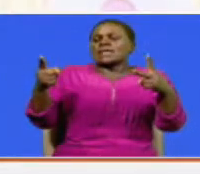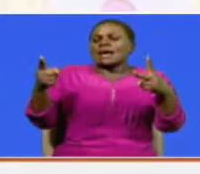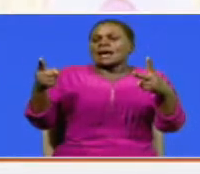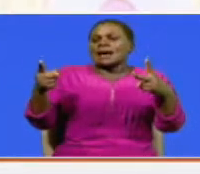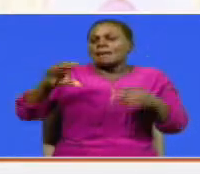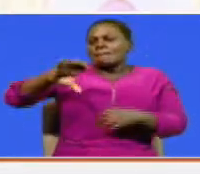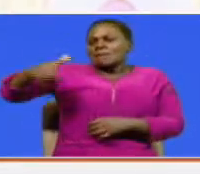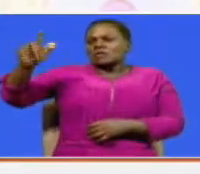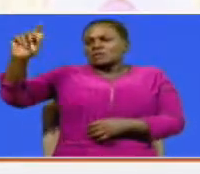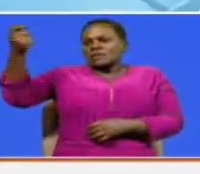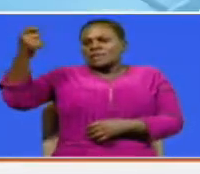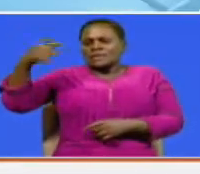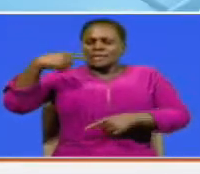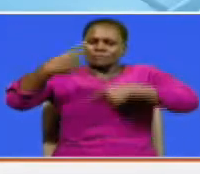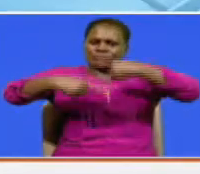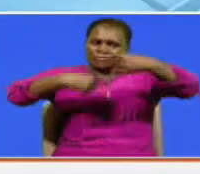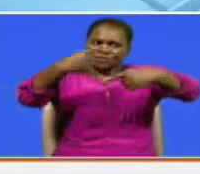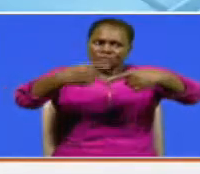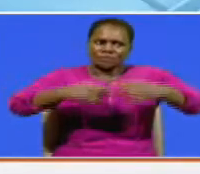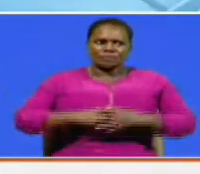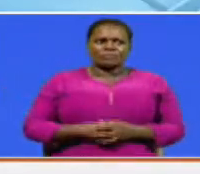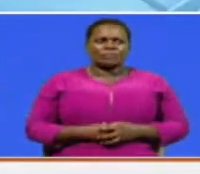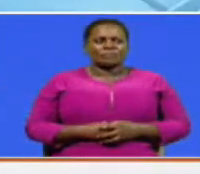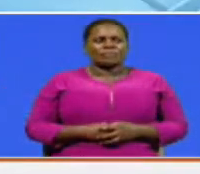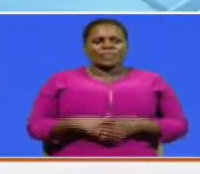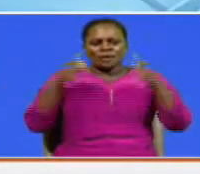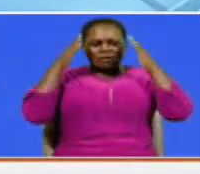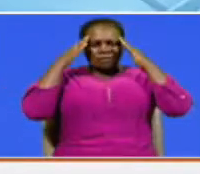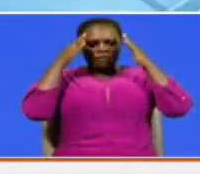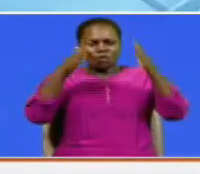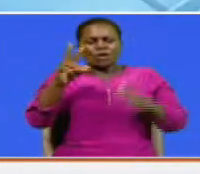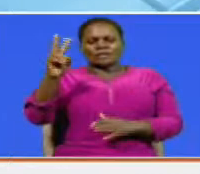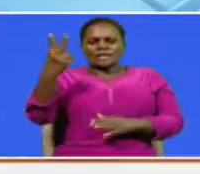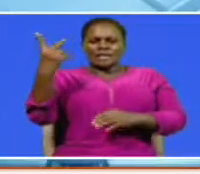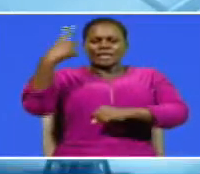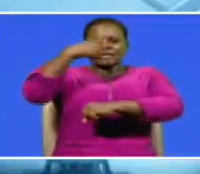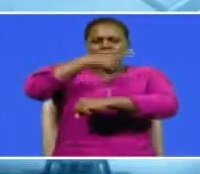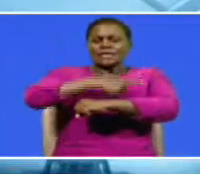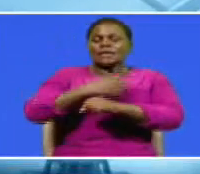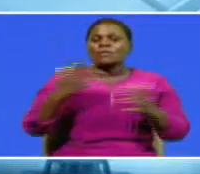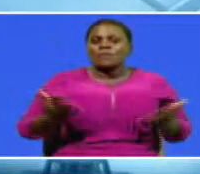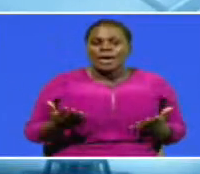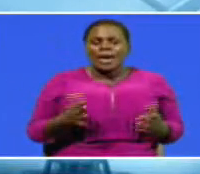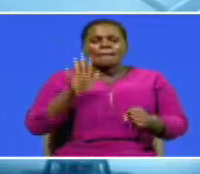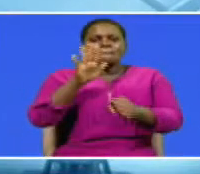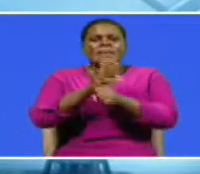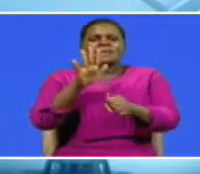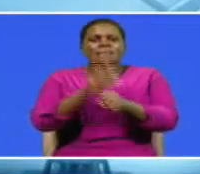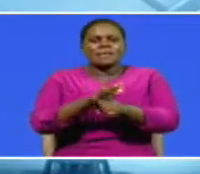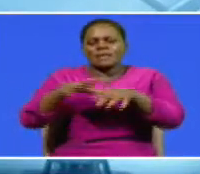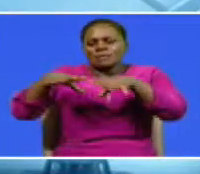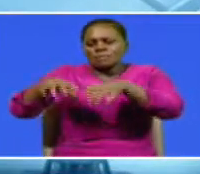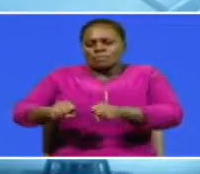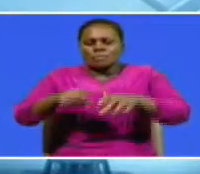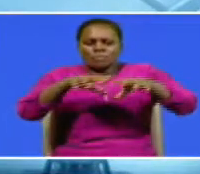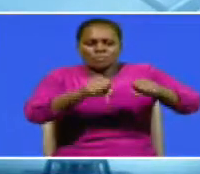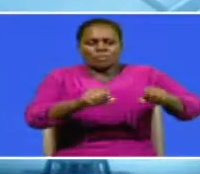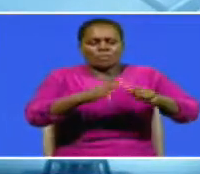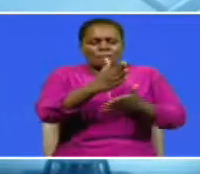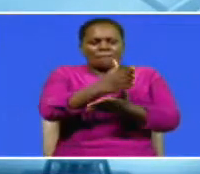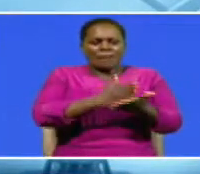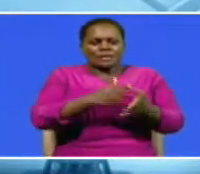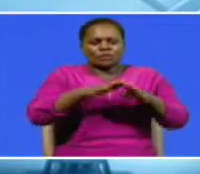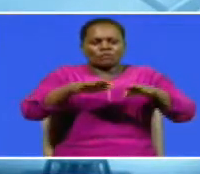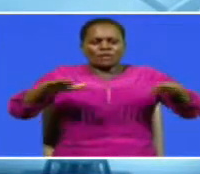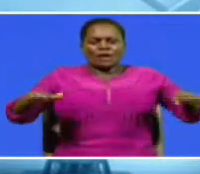ndio mlima na Kenya. Shifting focus, for the second day running, hundreds of squatters occupied